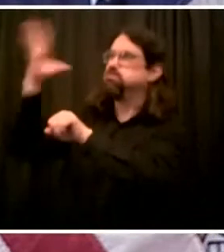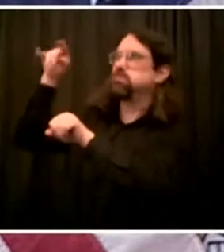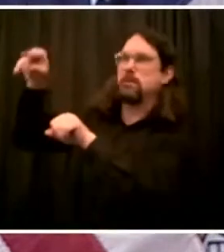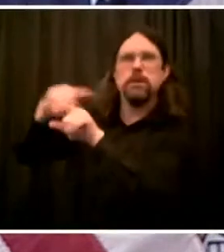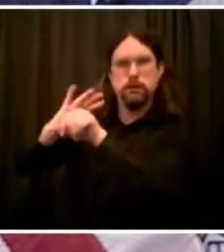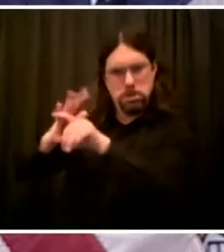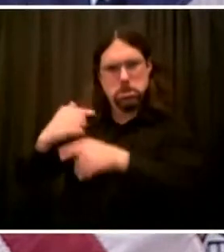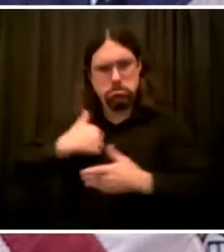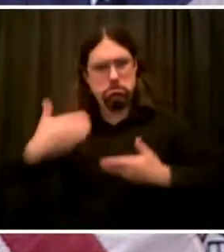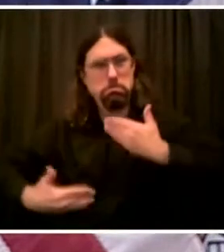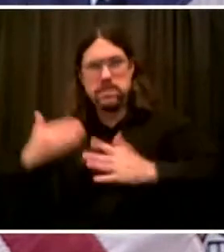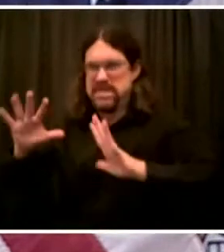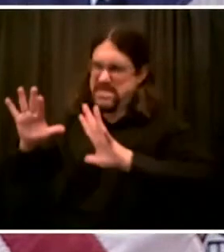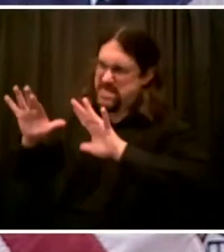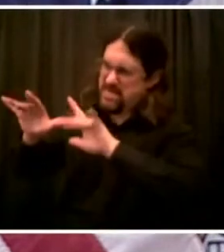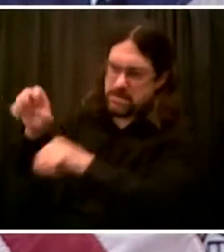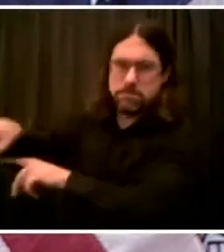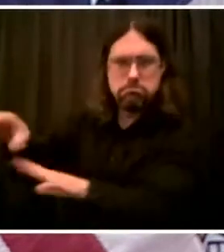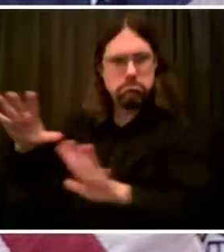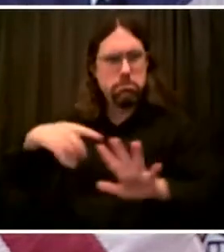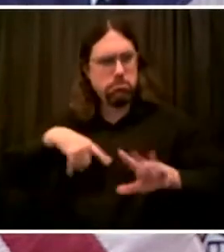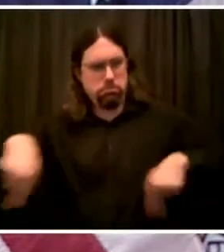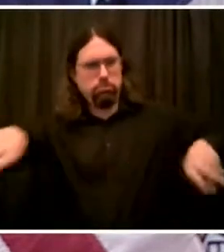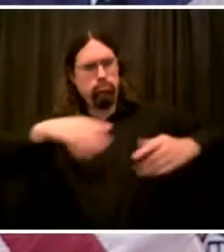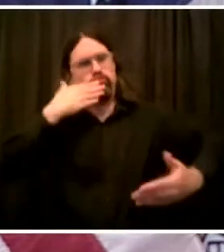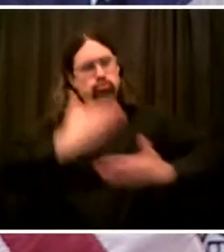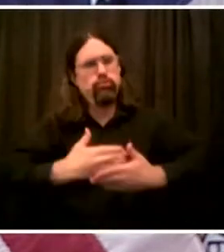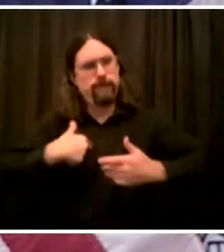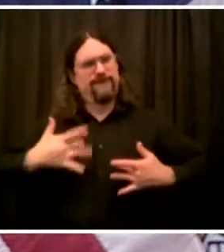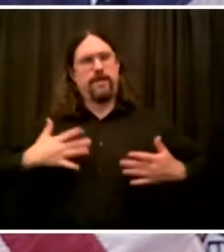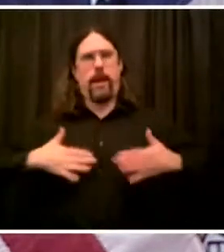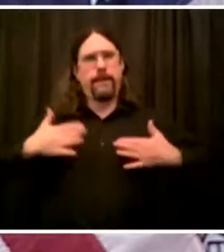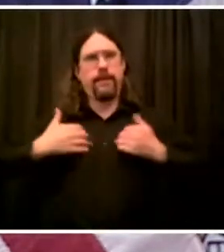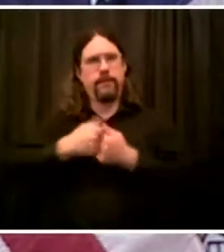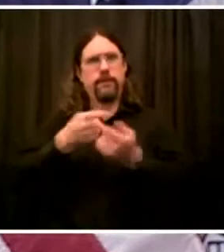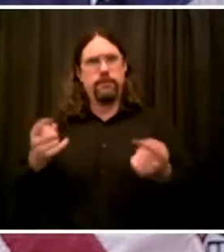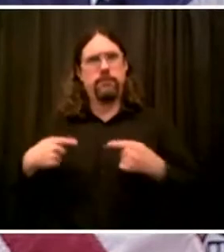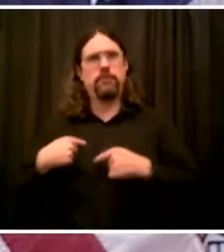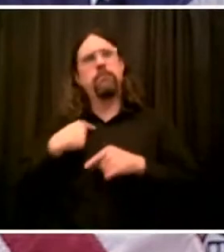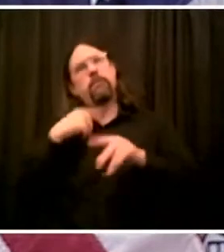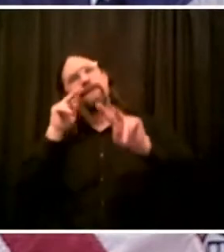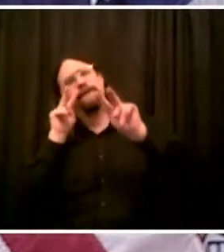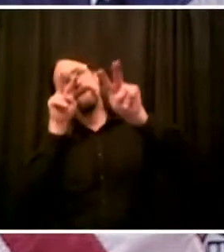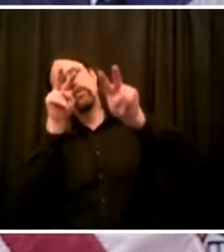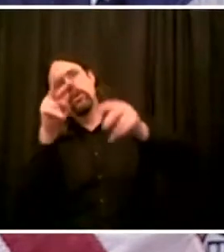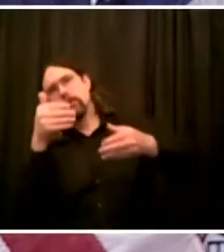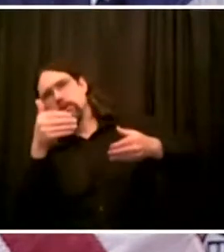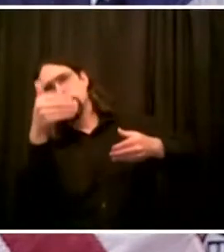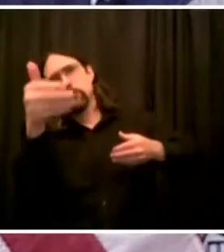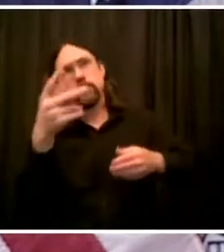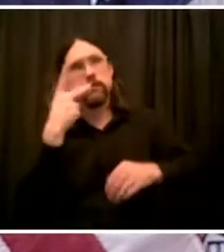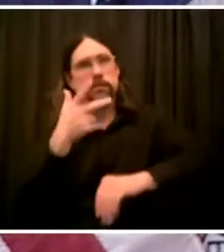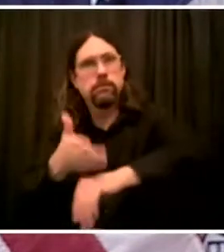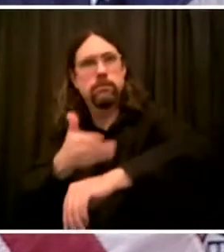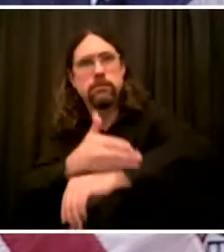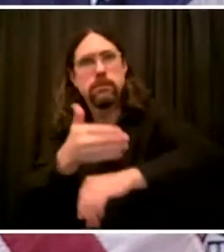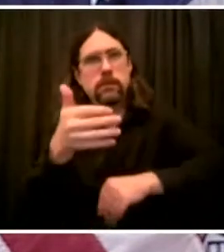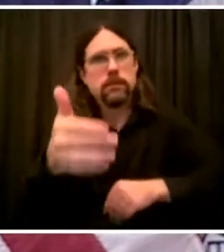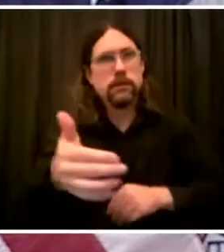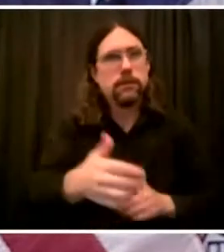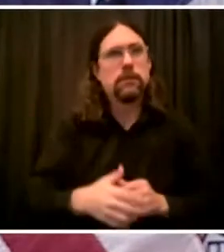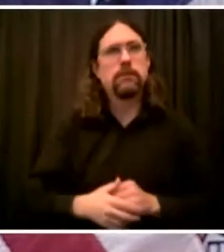looking backwards. I need to focus on keeping people safe right now and in the future. But again, when I've had a chance to have the right